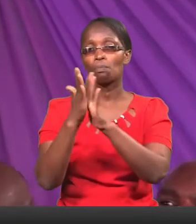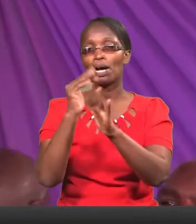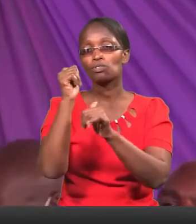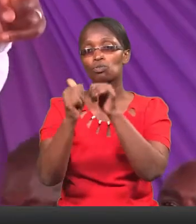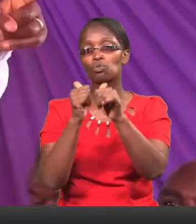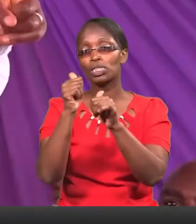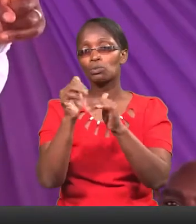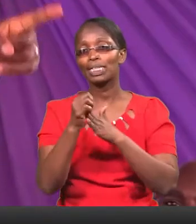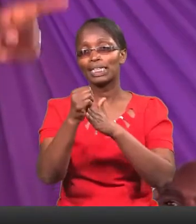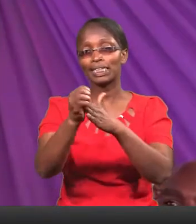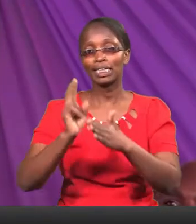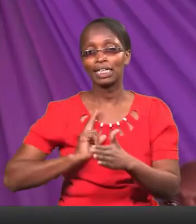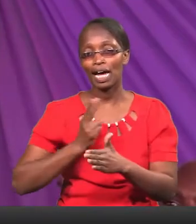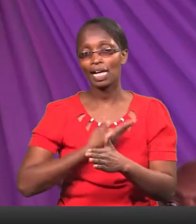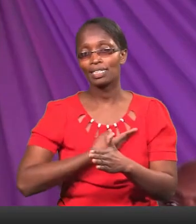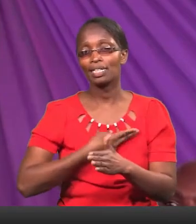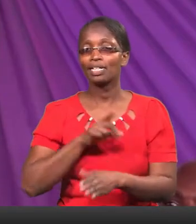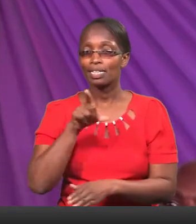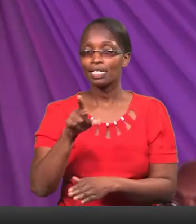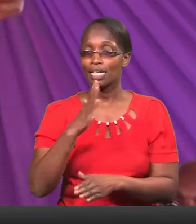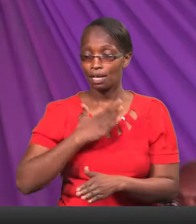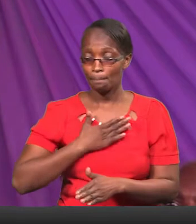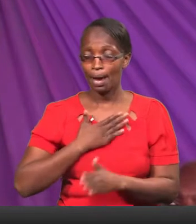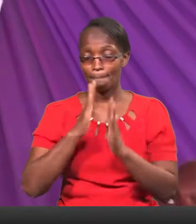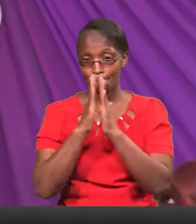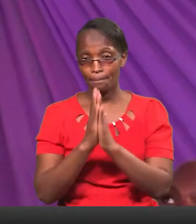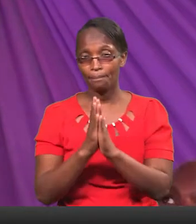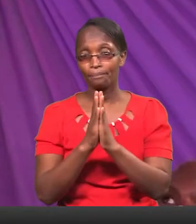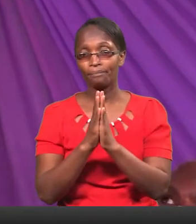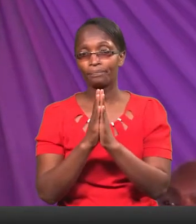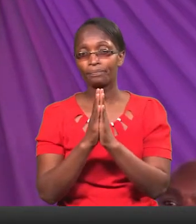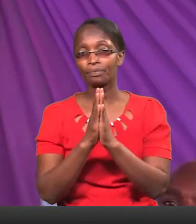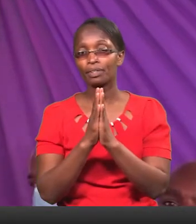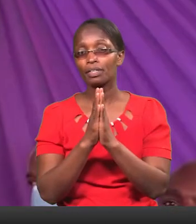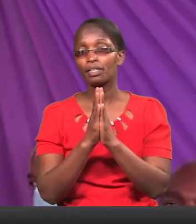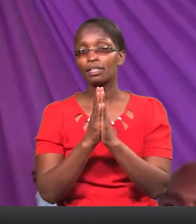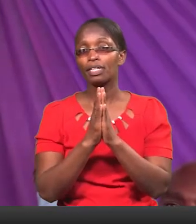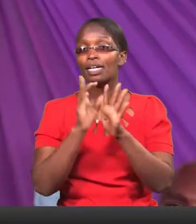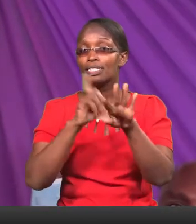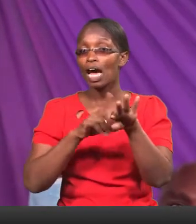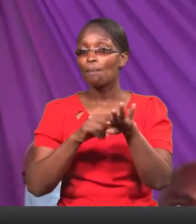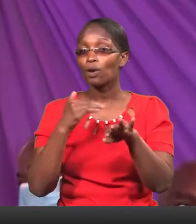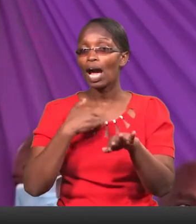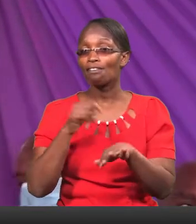tupate gari mpya ambayo itatuelekeza Kenya mpya. Hiyo ndio obiragu.